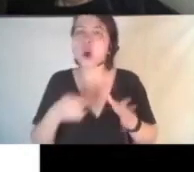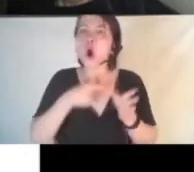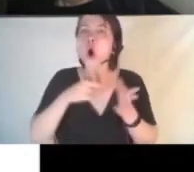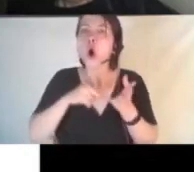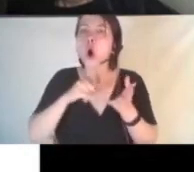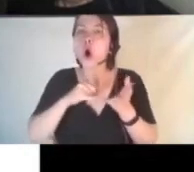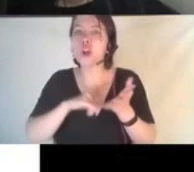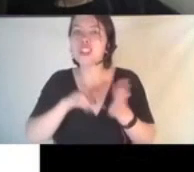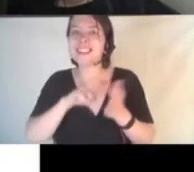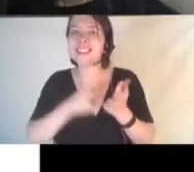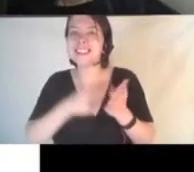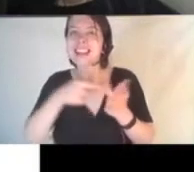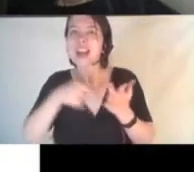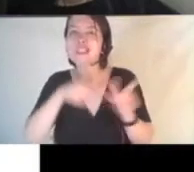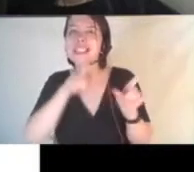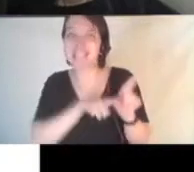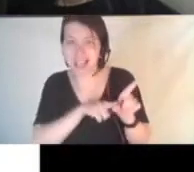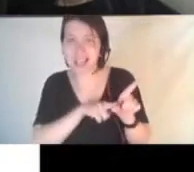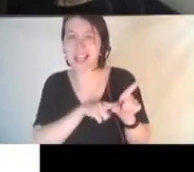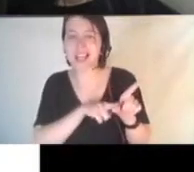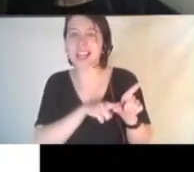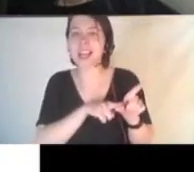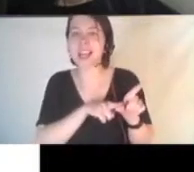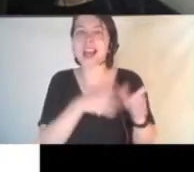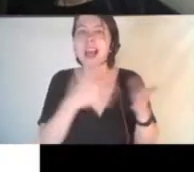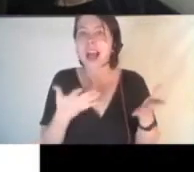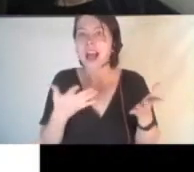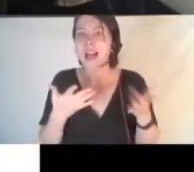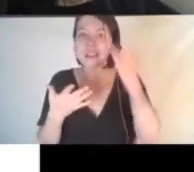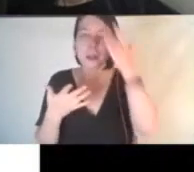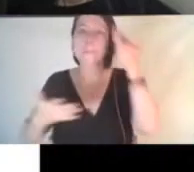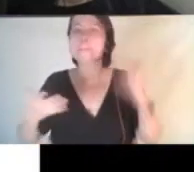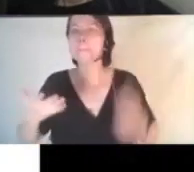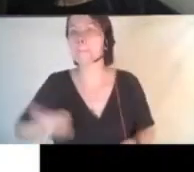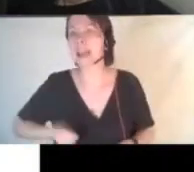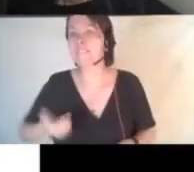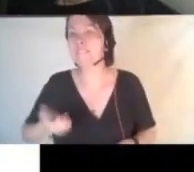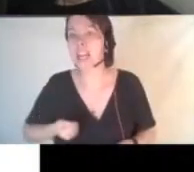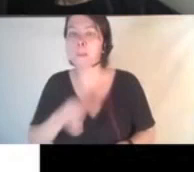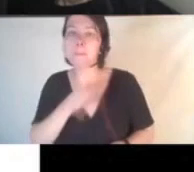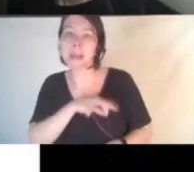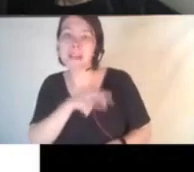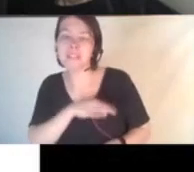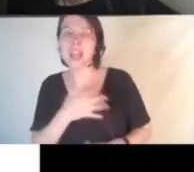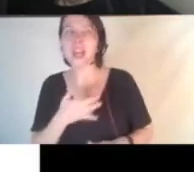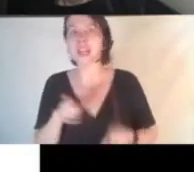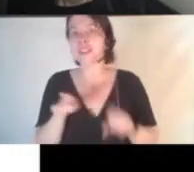things. Yeah. Yeah, and it was all stuff I kept seeing in the news. Yeah. About food banks and stuff. So it